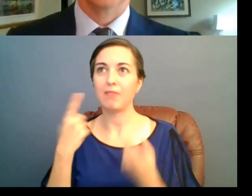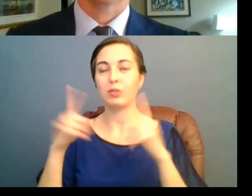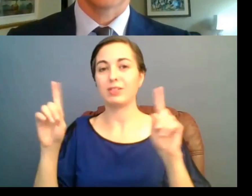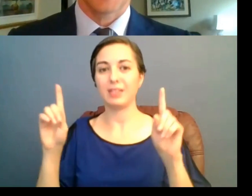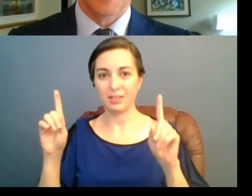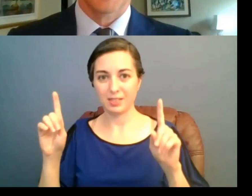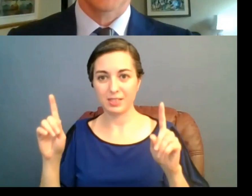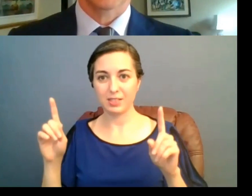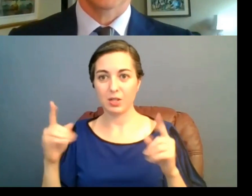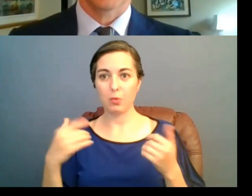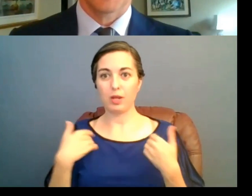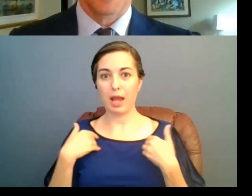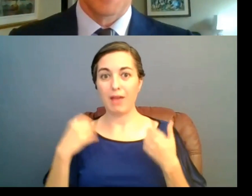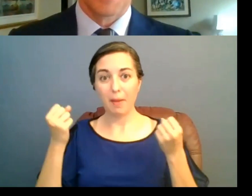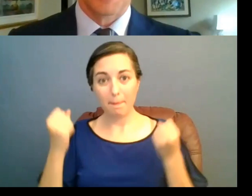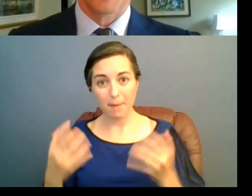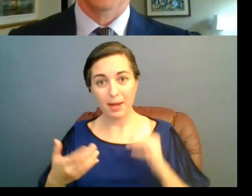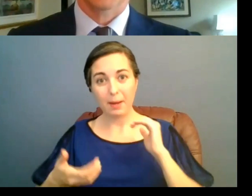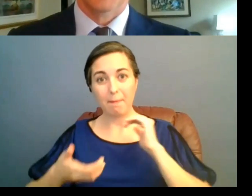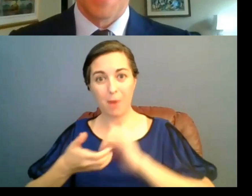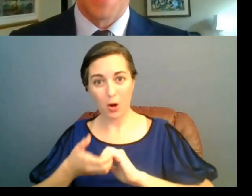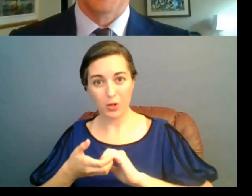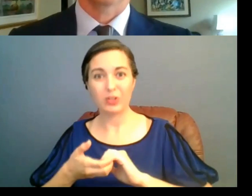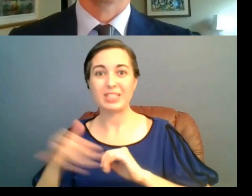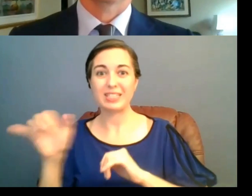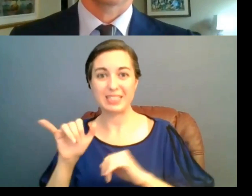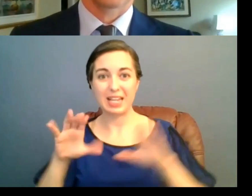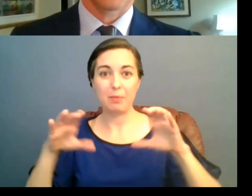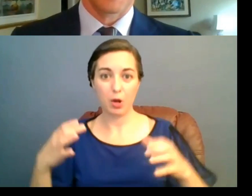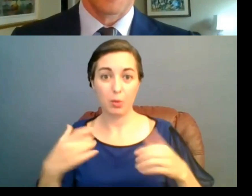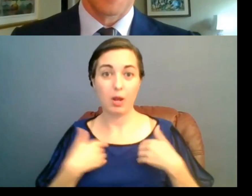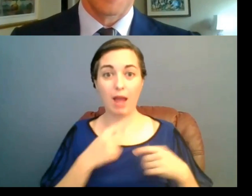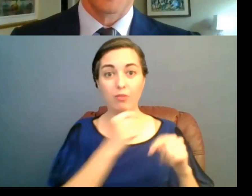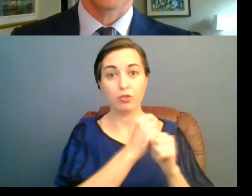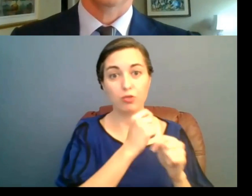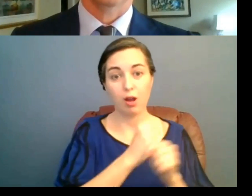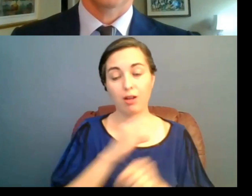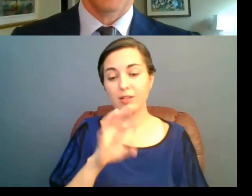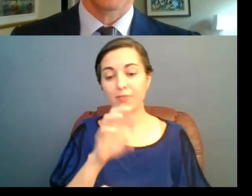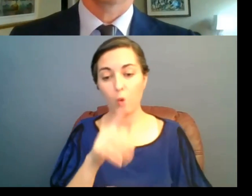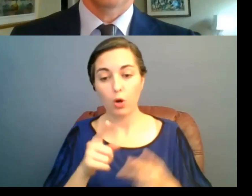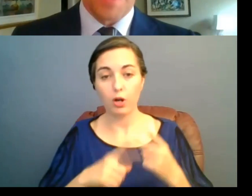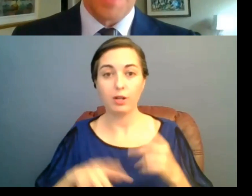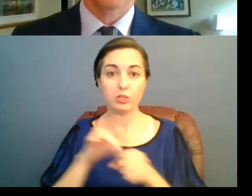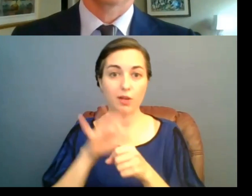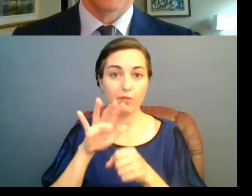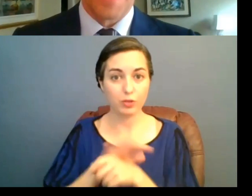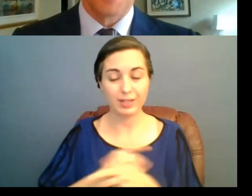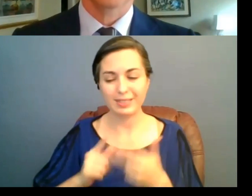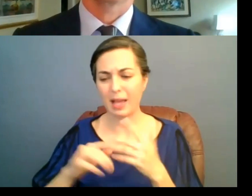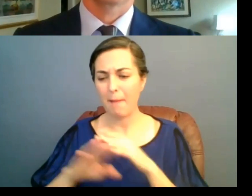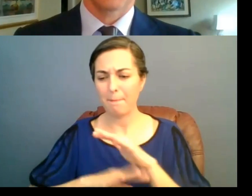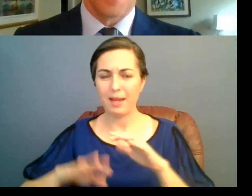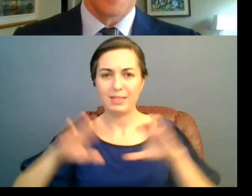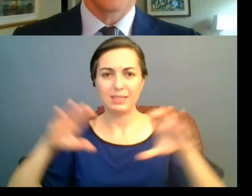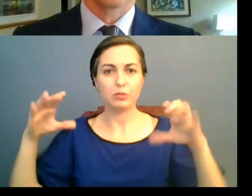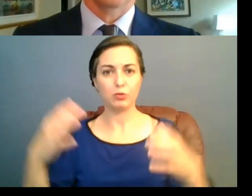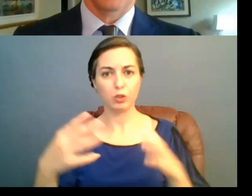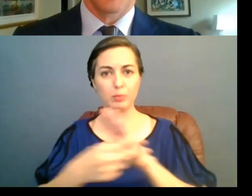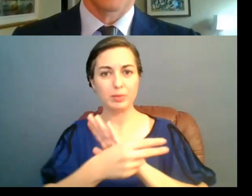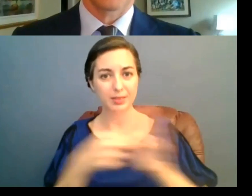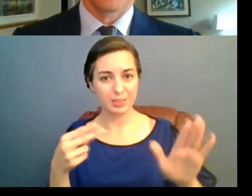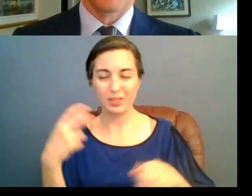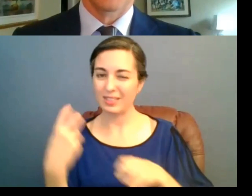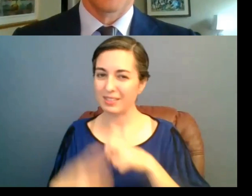like trucks. We've got Ford, we have a luxury vehicle, we have our soft drinks, we have like all the basic categories. So it's